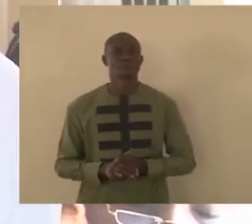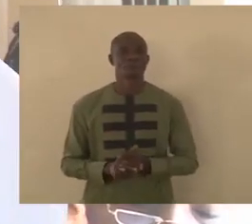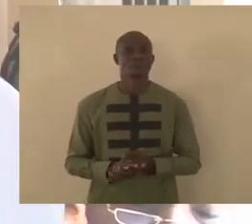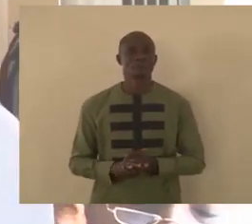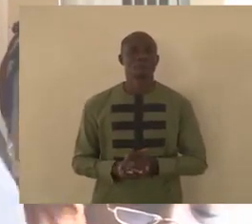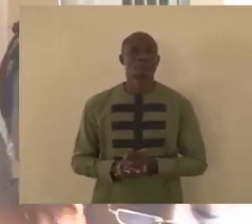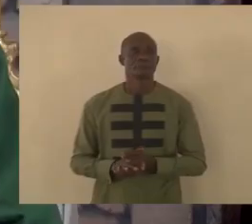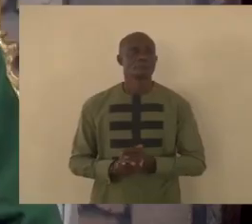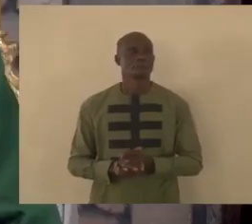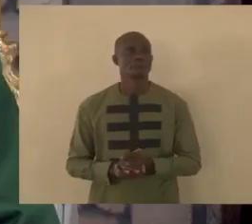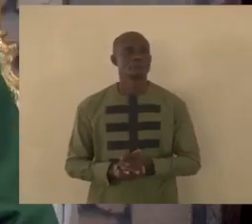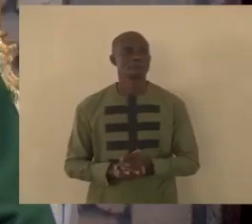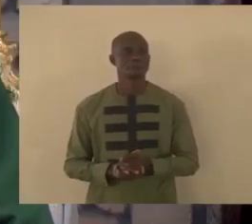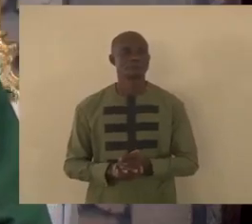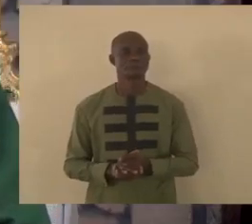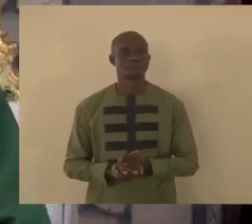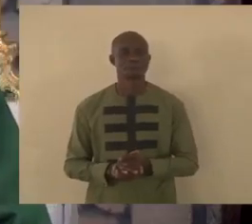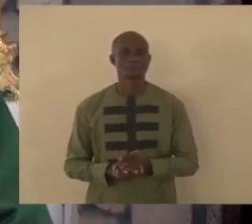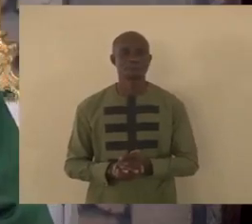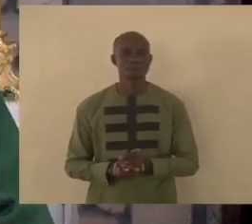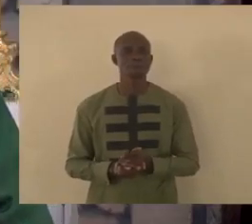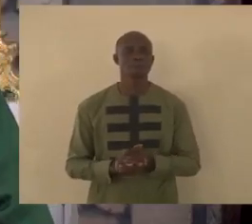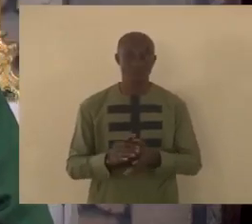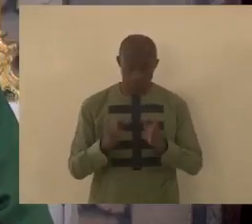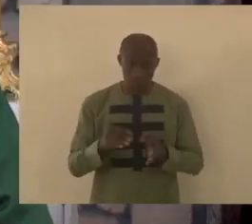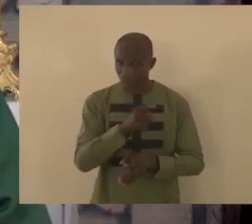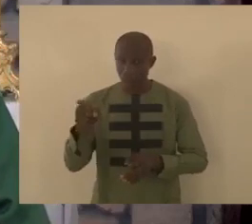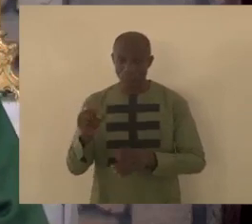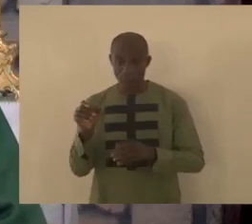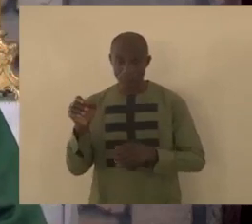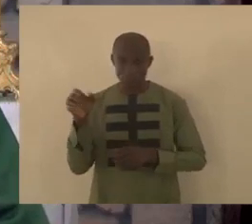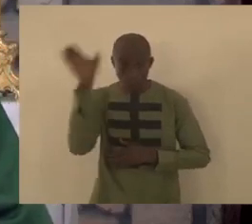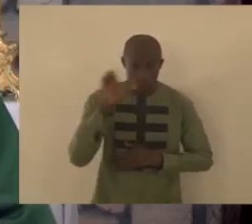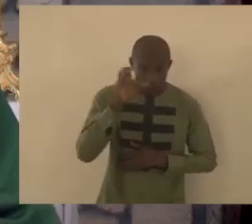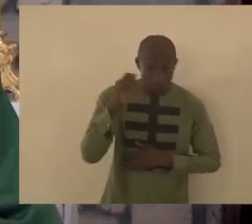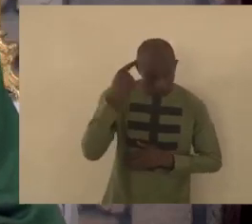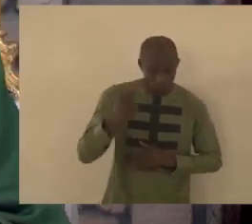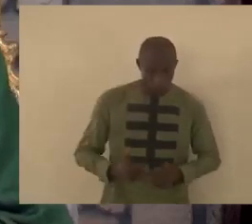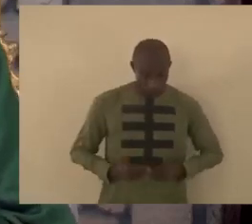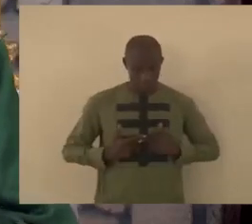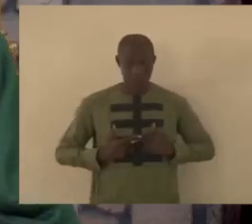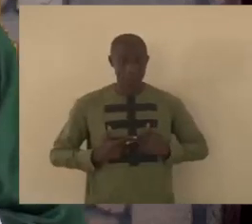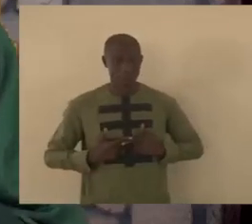Thank you. Let us put our hands together for him. I mean, if you're looking for a